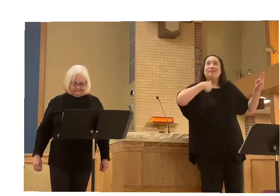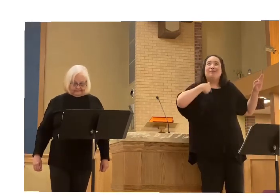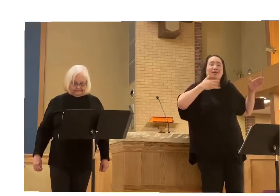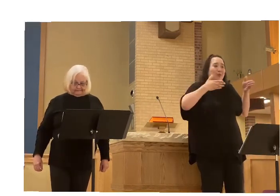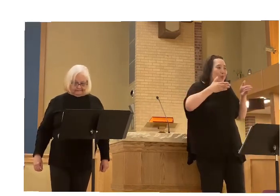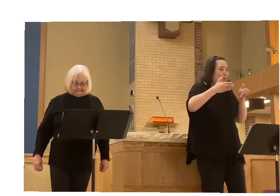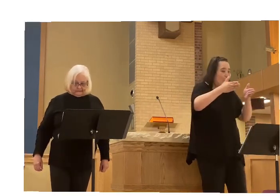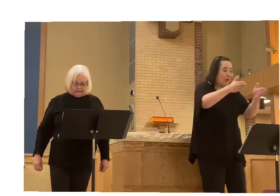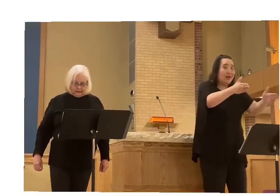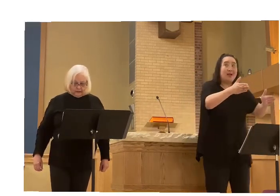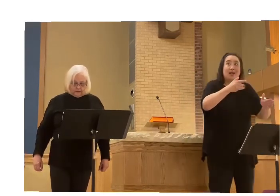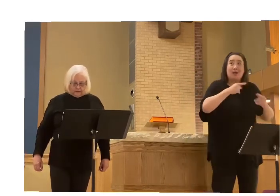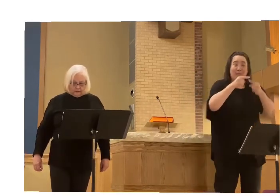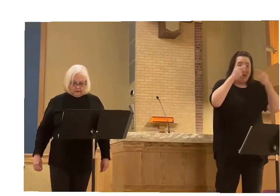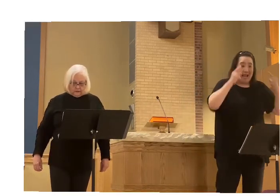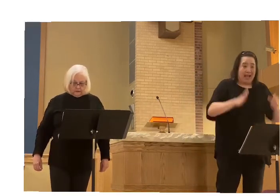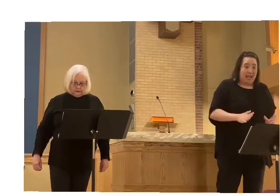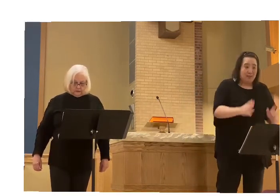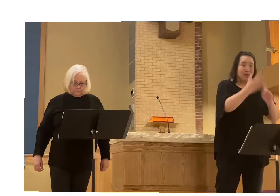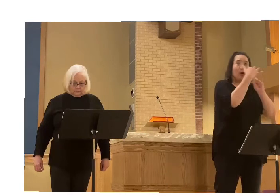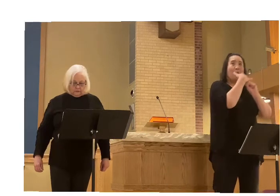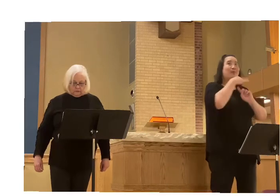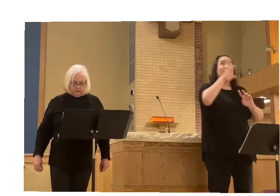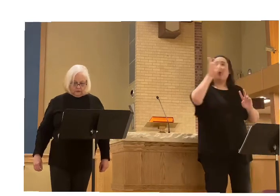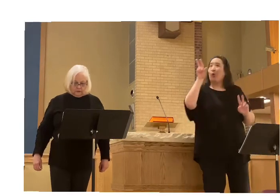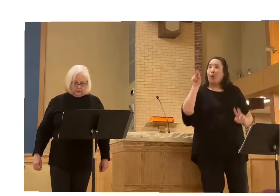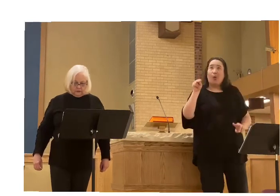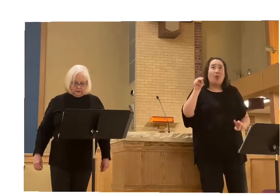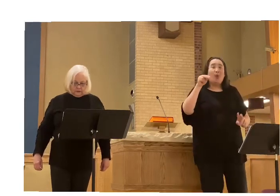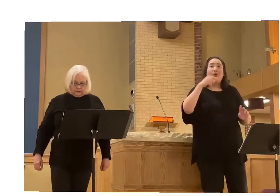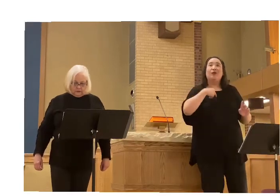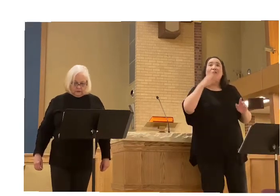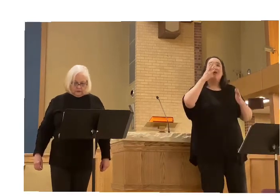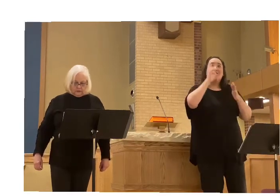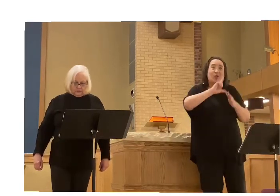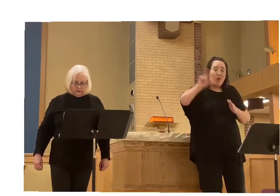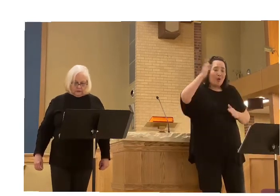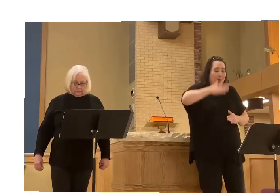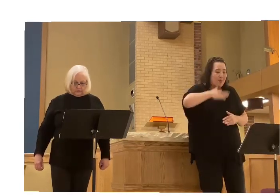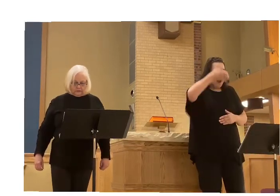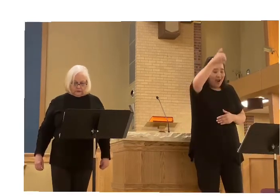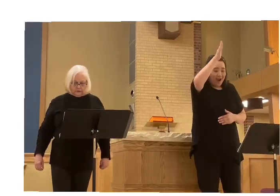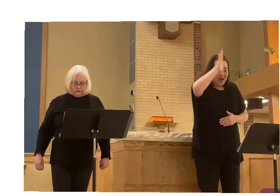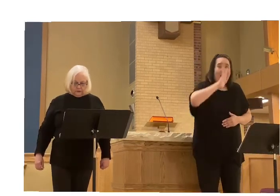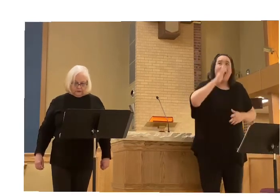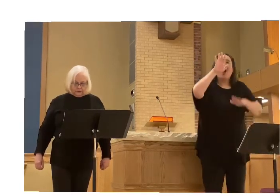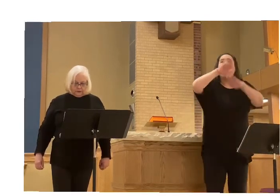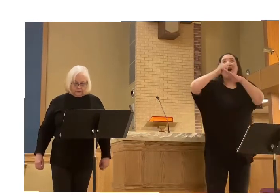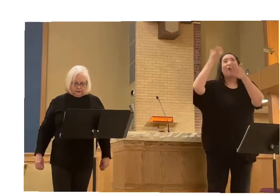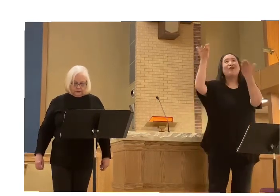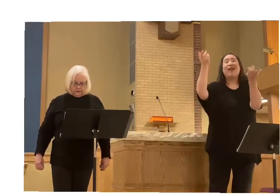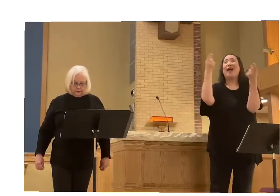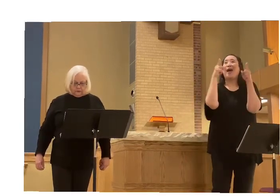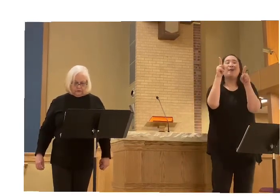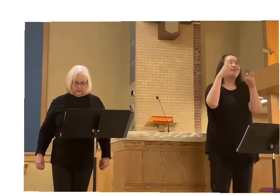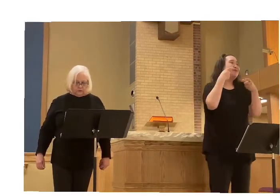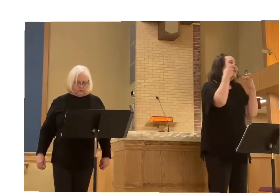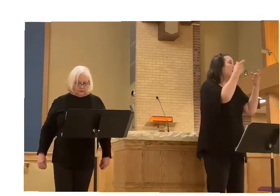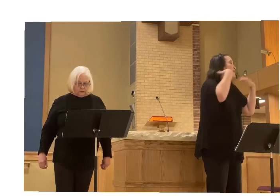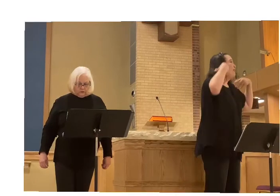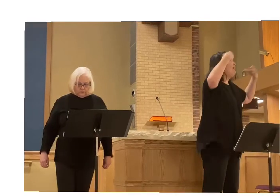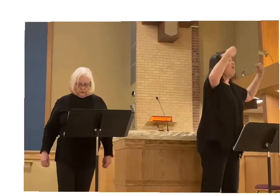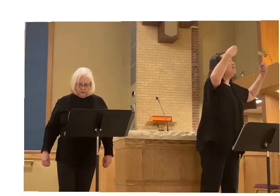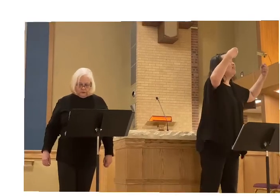let my enemies rejoice over me. O Lord my God, I cried out to you and you healed me.